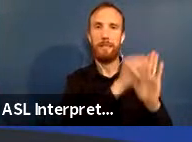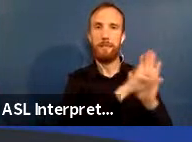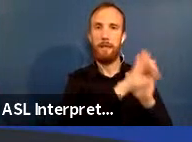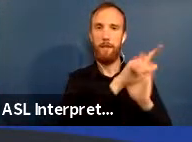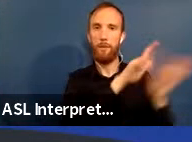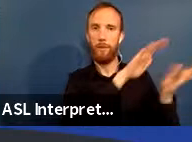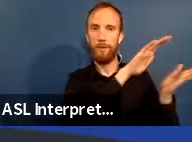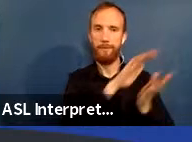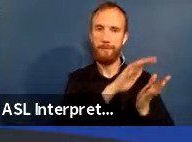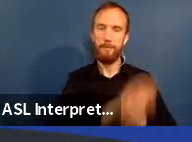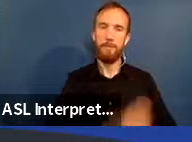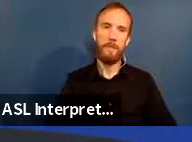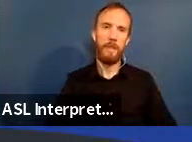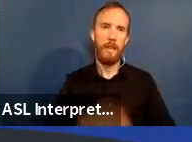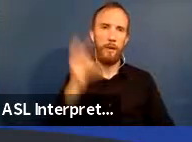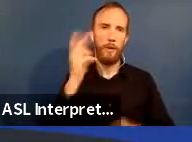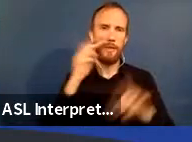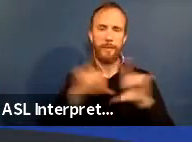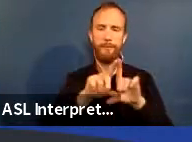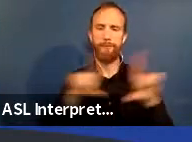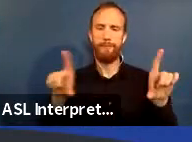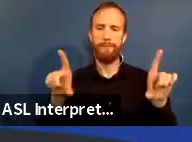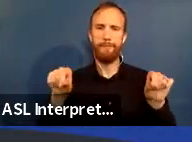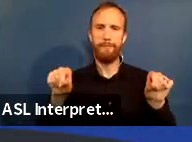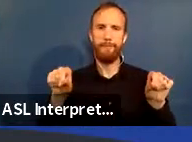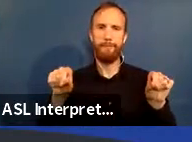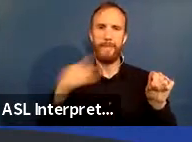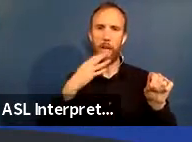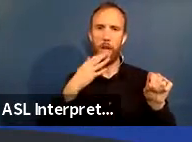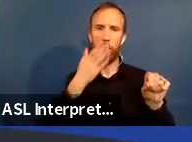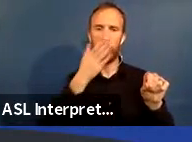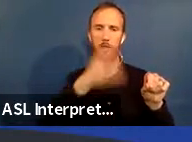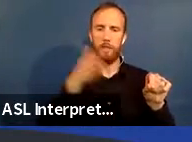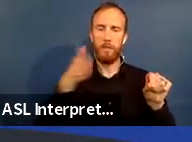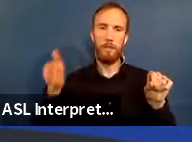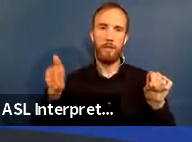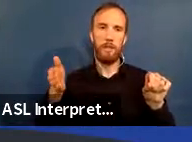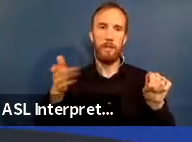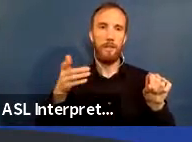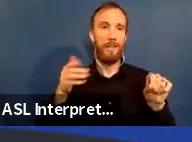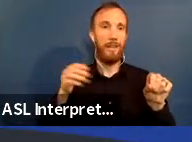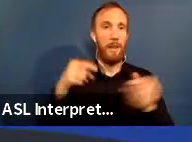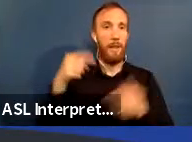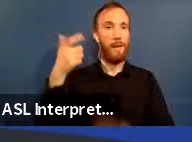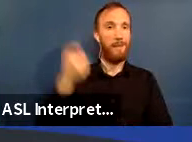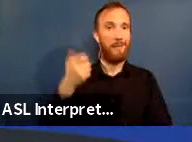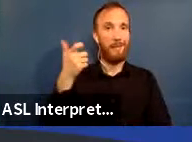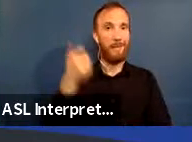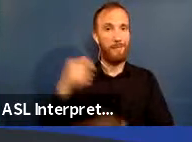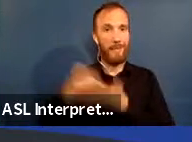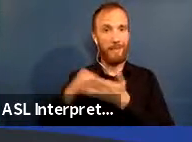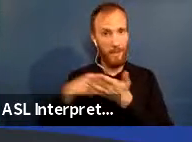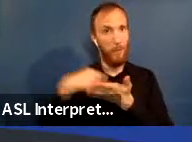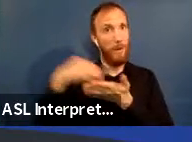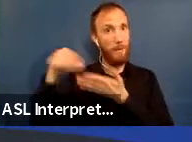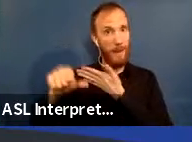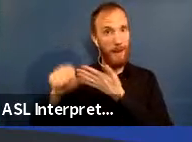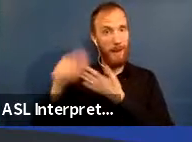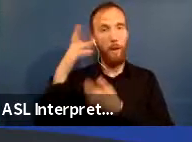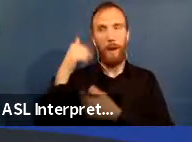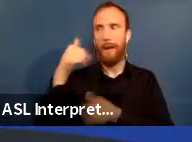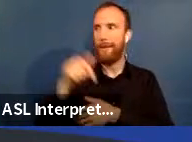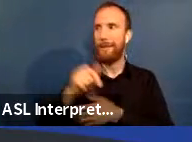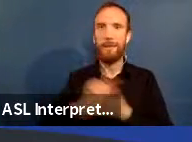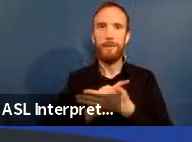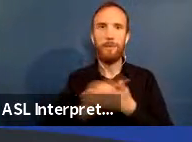the other sort of rectangle, we do pay our pension debt because we want to make sure the teachers that we're celebrating this week during Teachers Appreciation